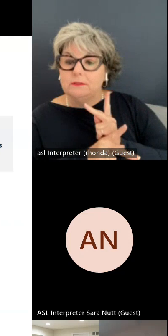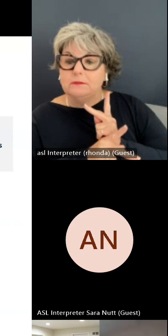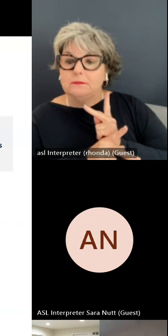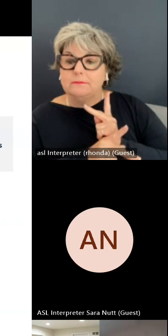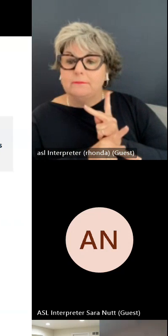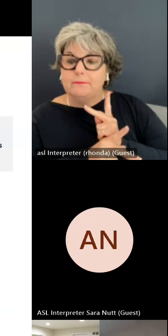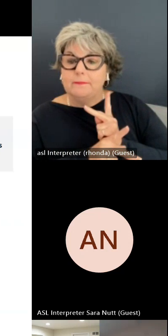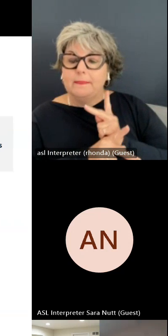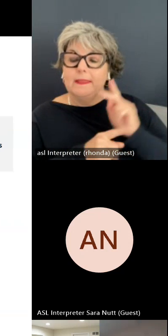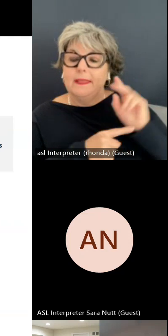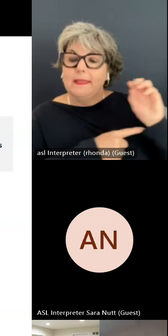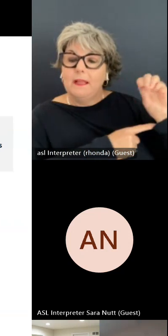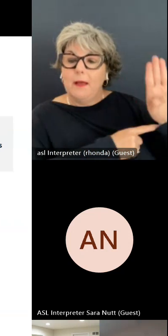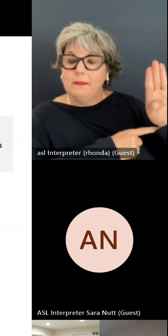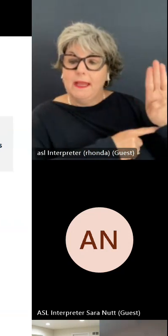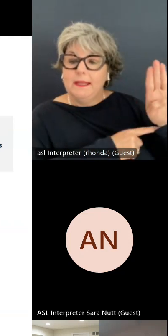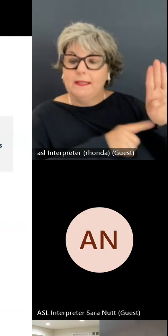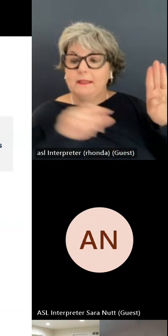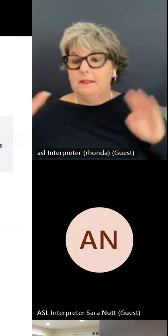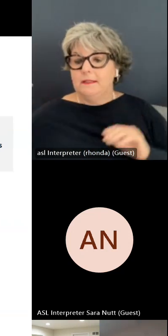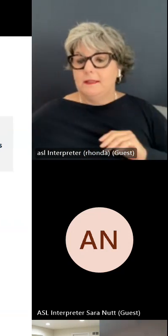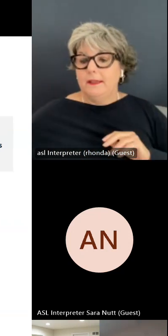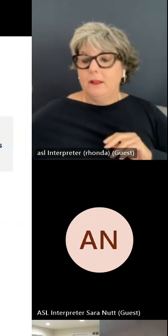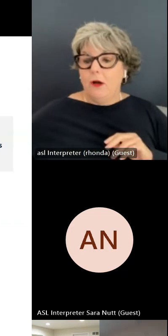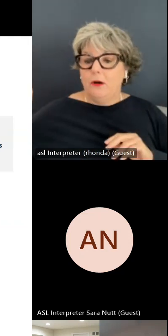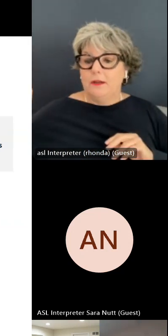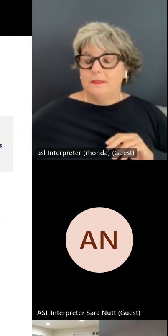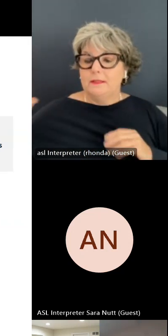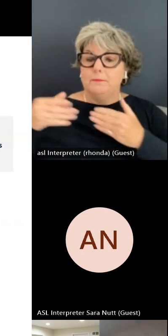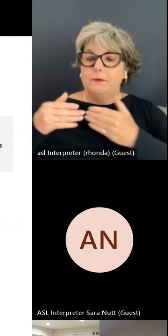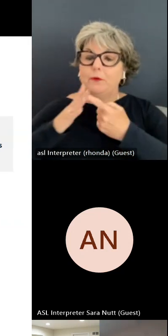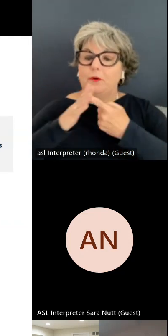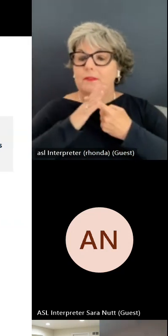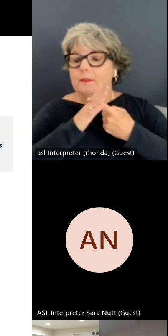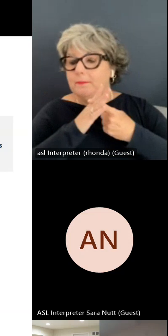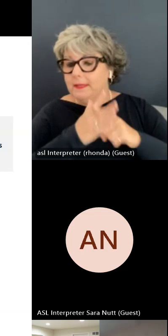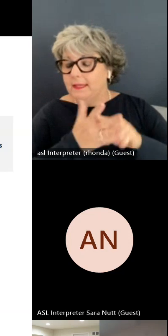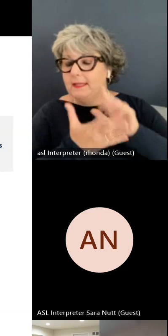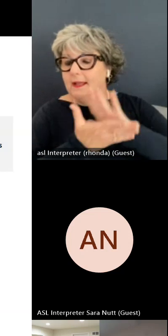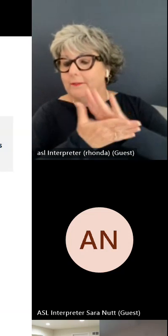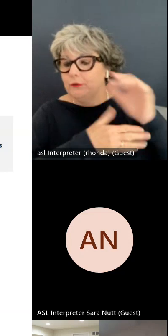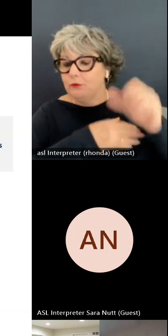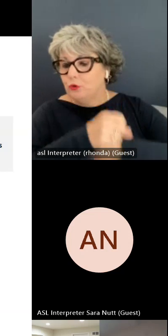that get obligated in August before the start of the school year.